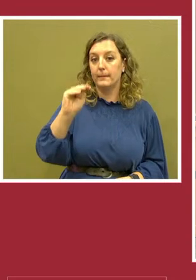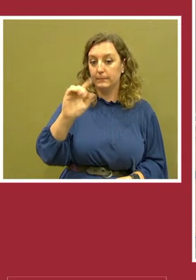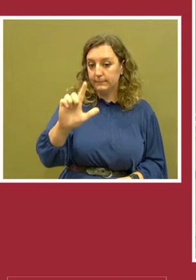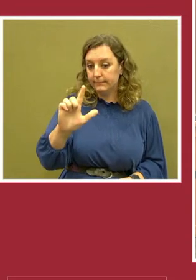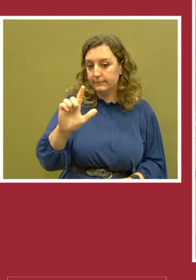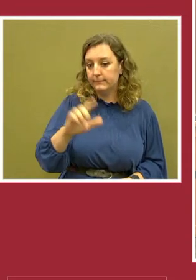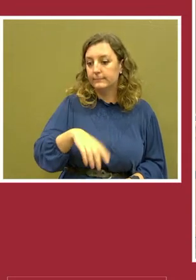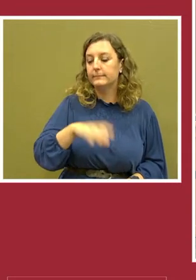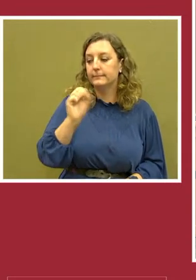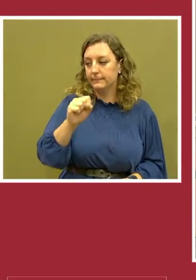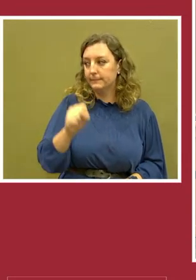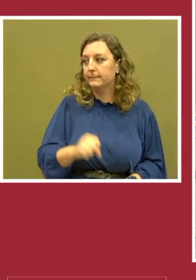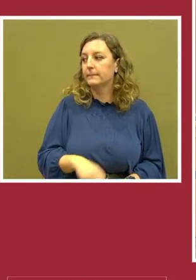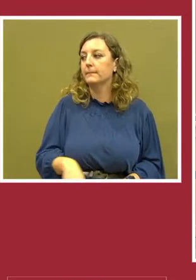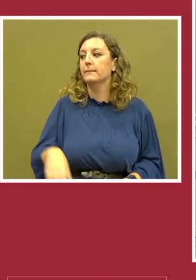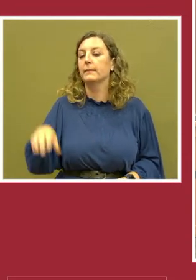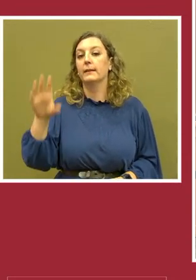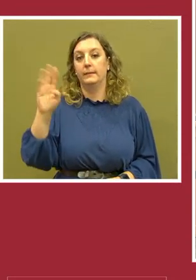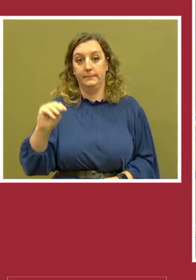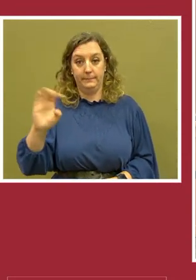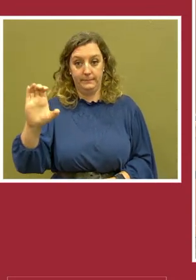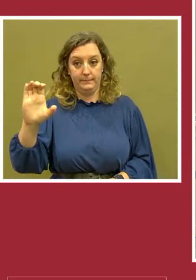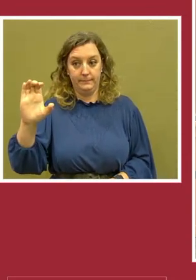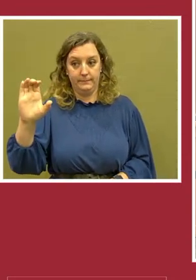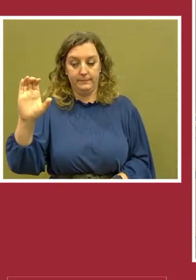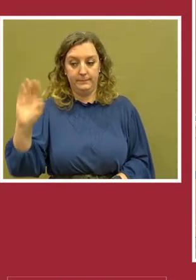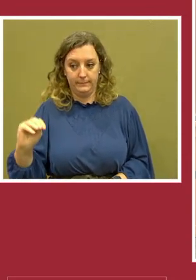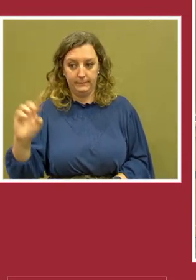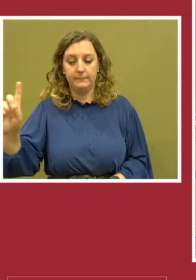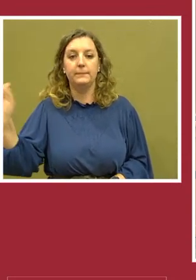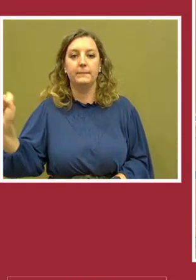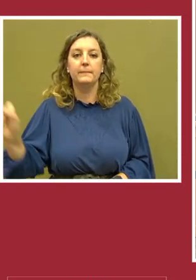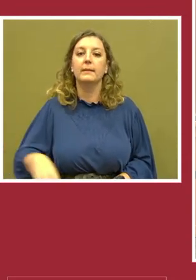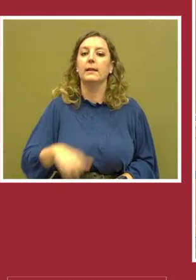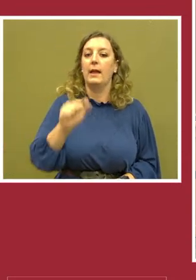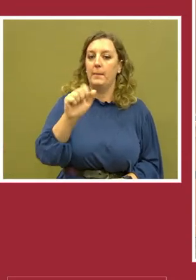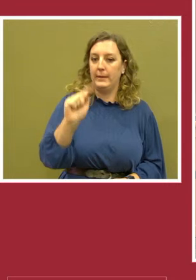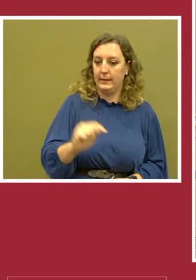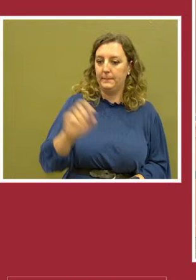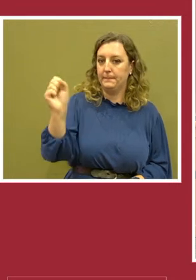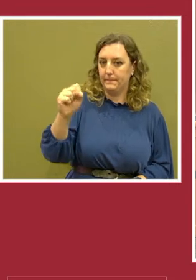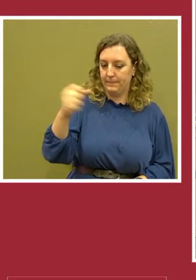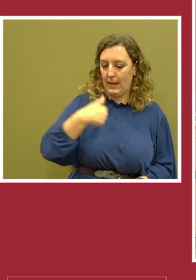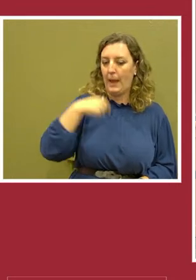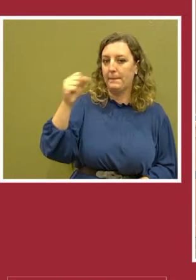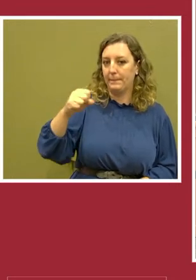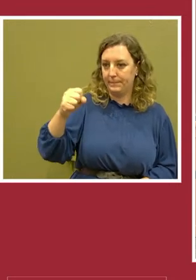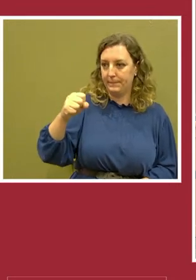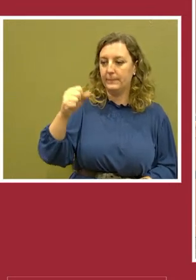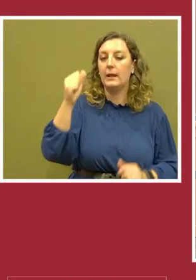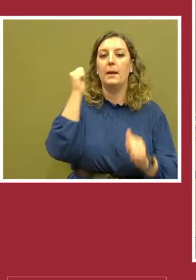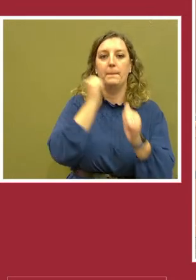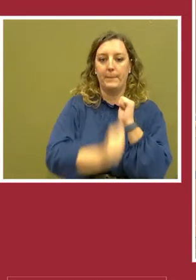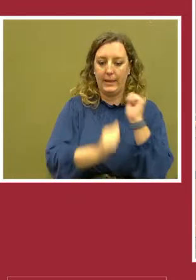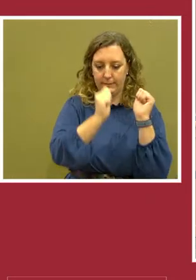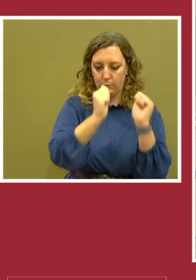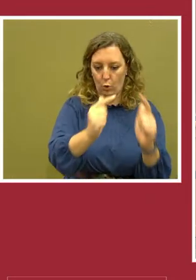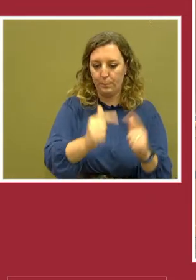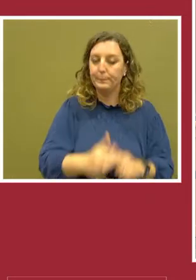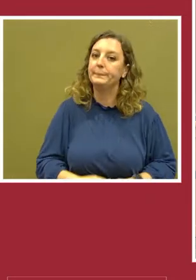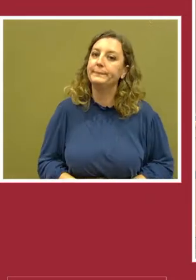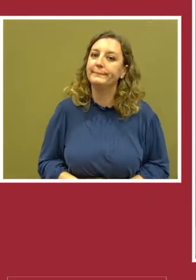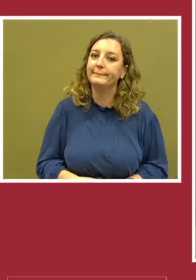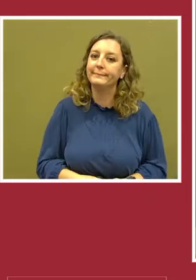LeGrand? Aye. Director McPherson Douglas? Aye. Director Tatum? Aye. And I am an aye. Motion passes